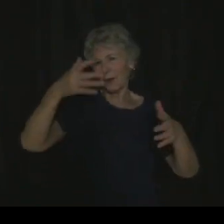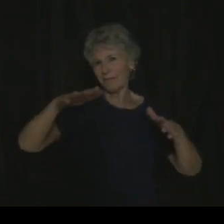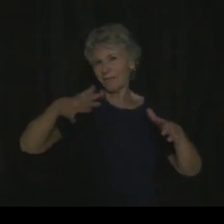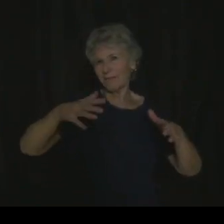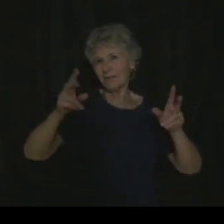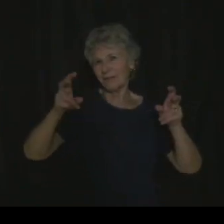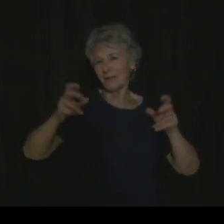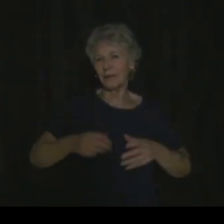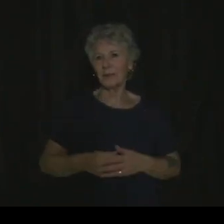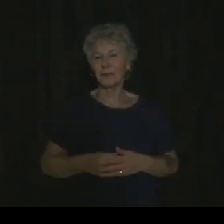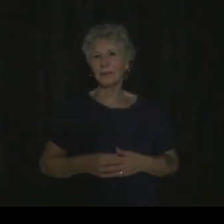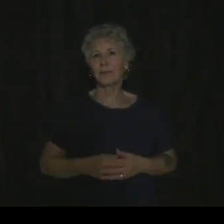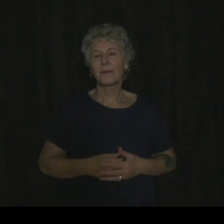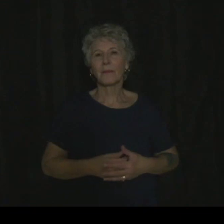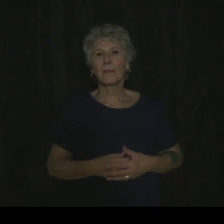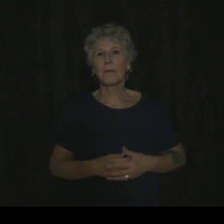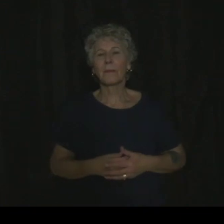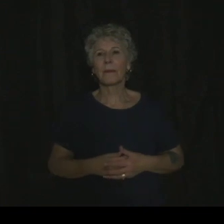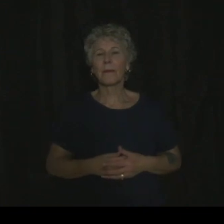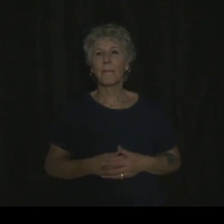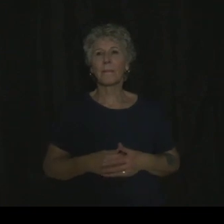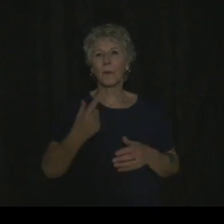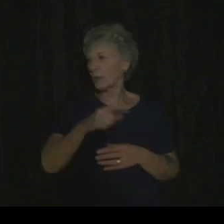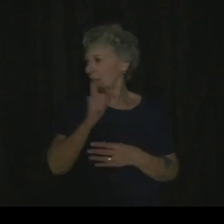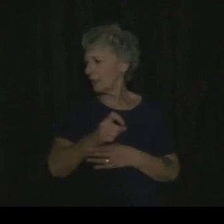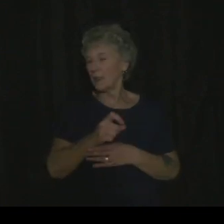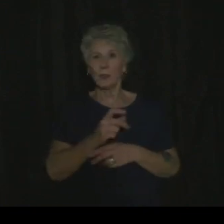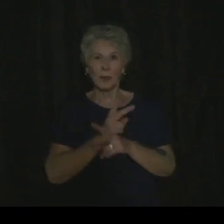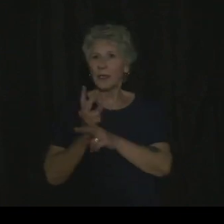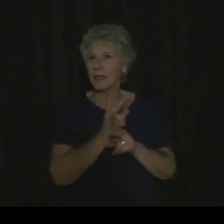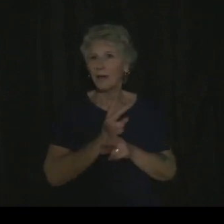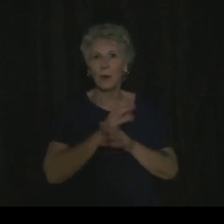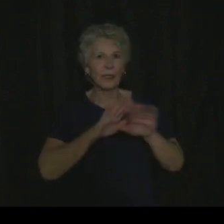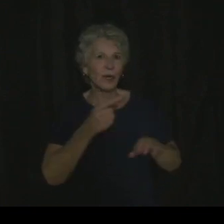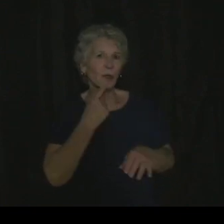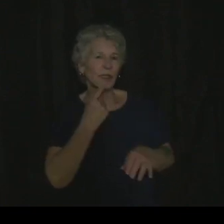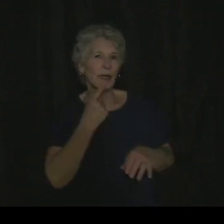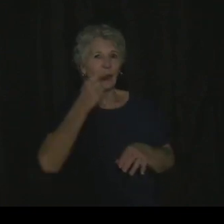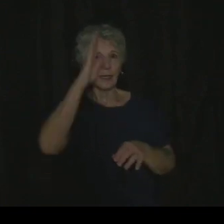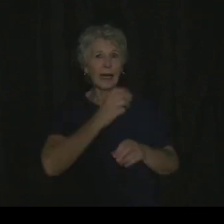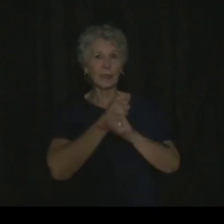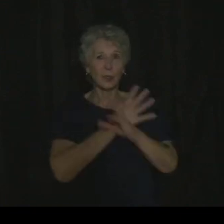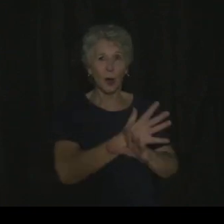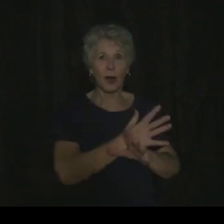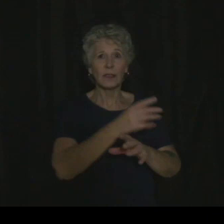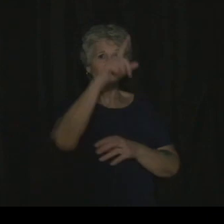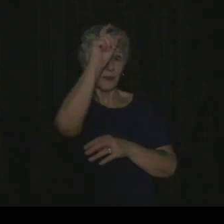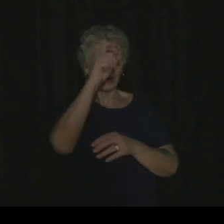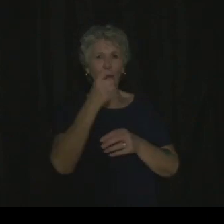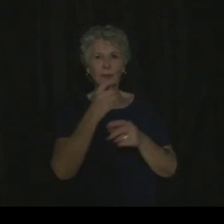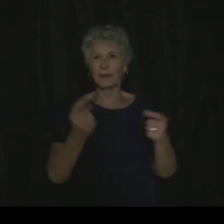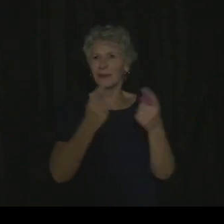his hardness. And so we need to be careful that we don't say that God caused Pharaoh to sin. We know better than